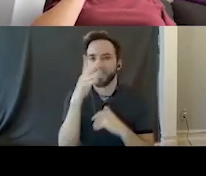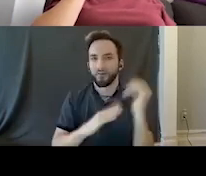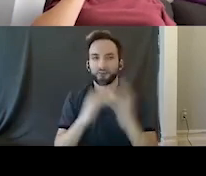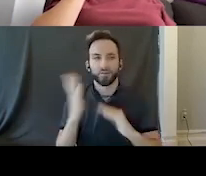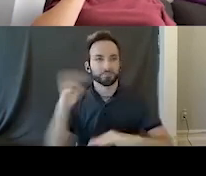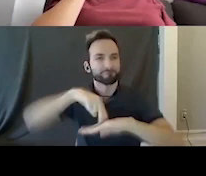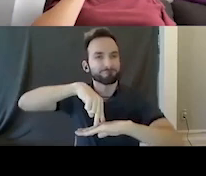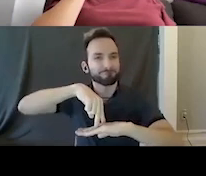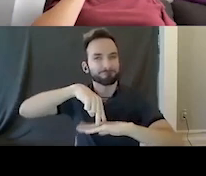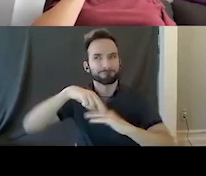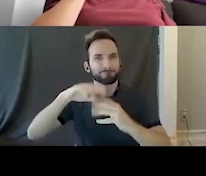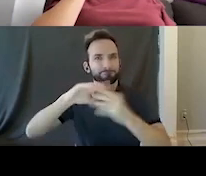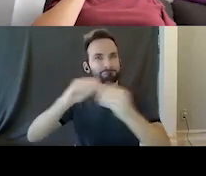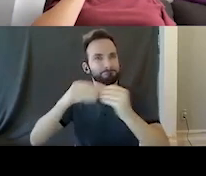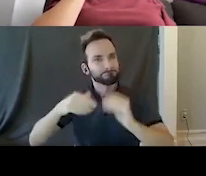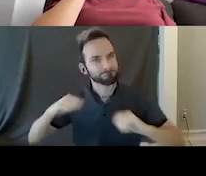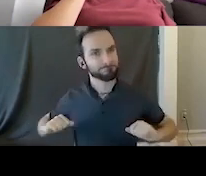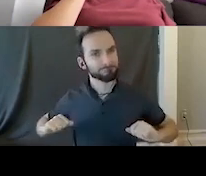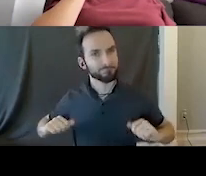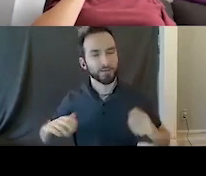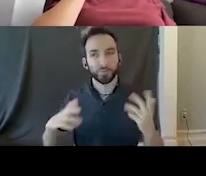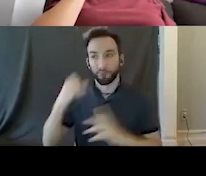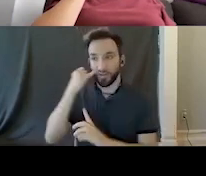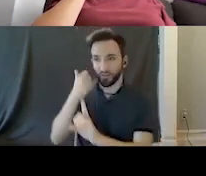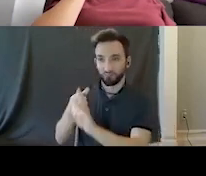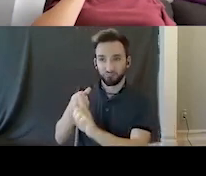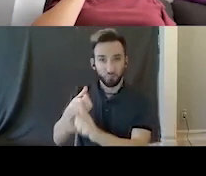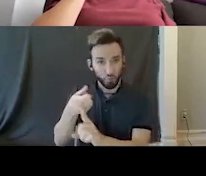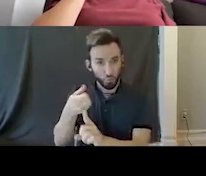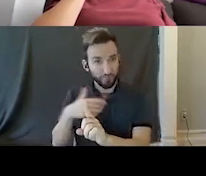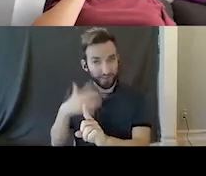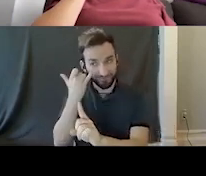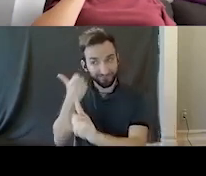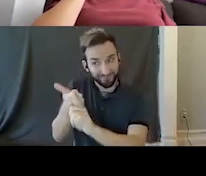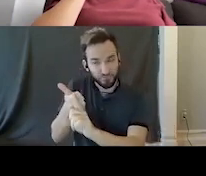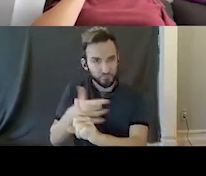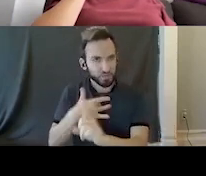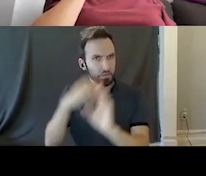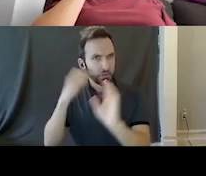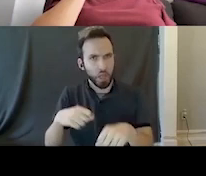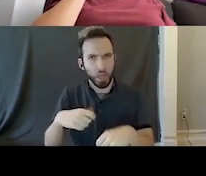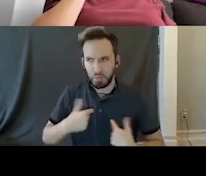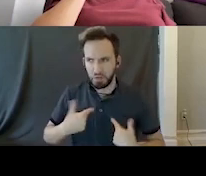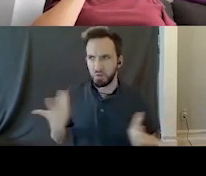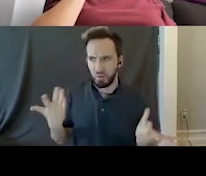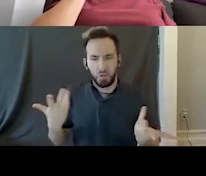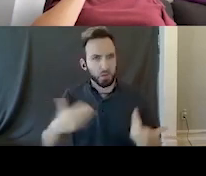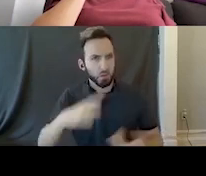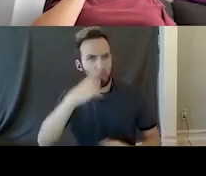it's very complicated. If you are able to speak up and report things easily, do it, because not everybody is